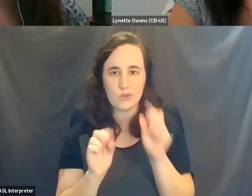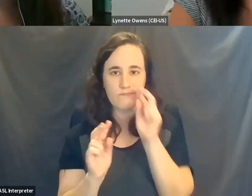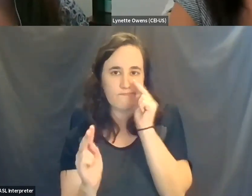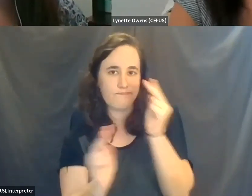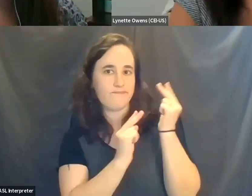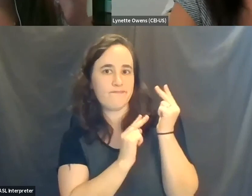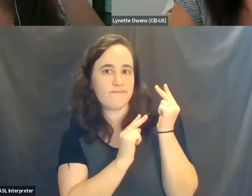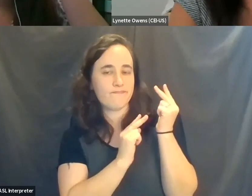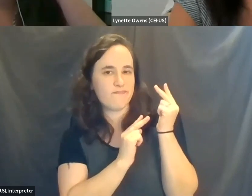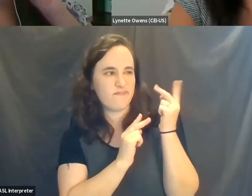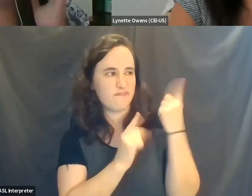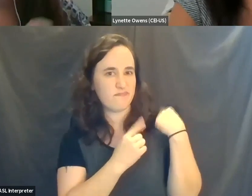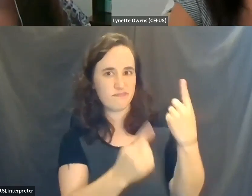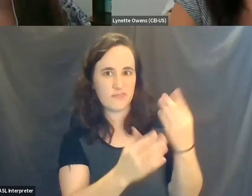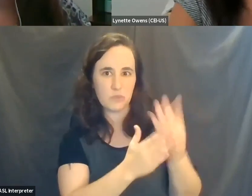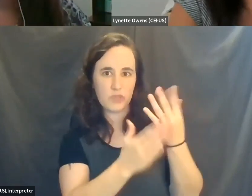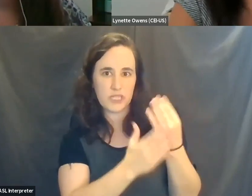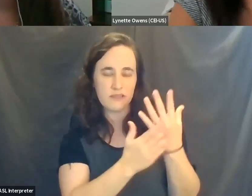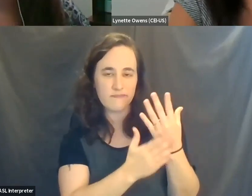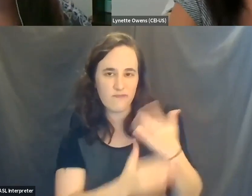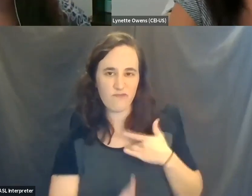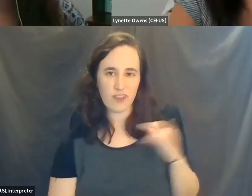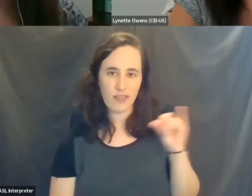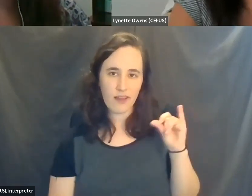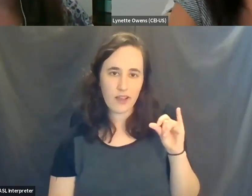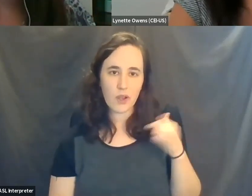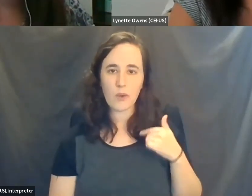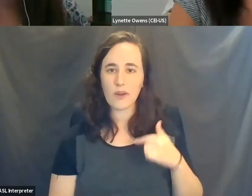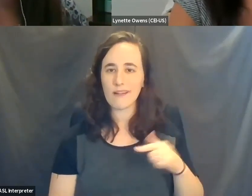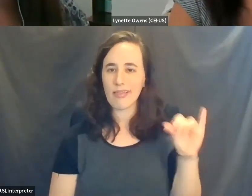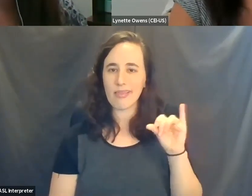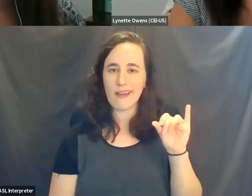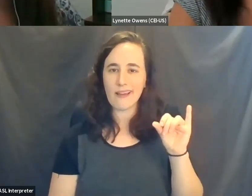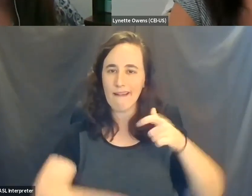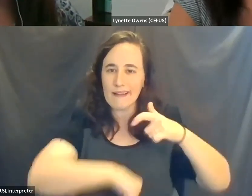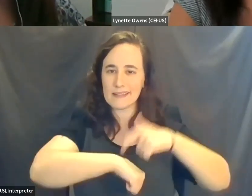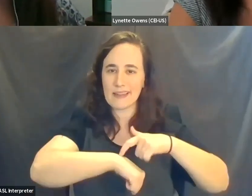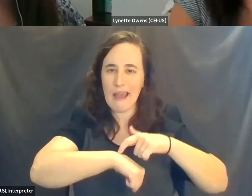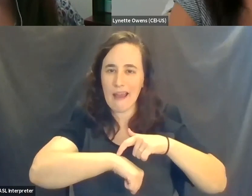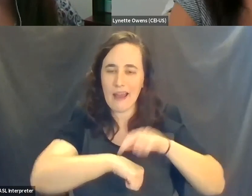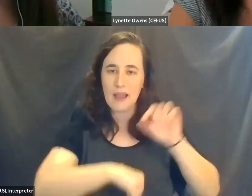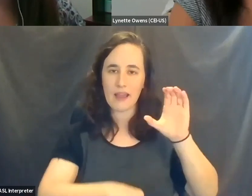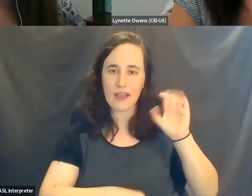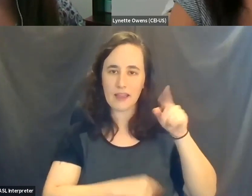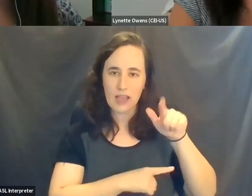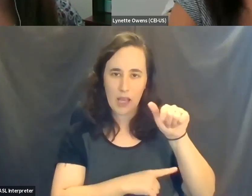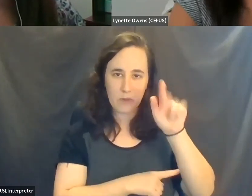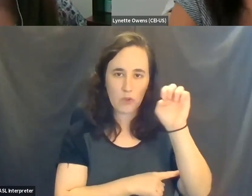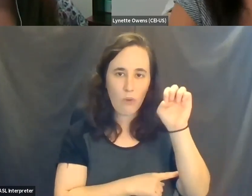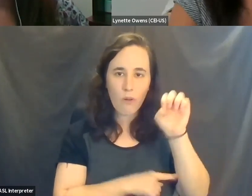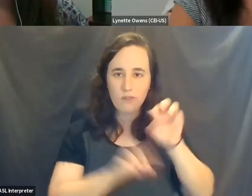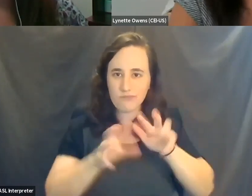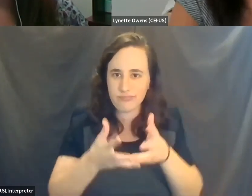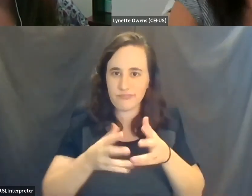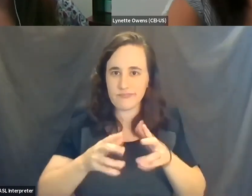on what the spring was like for you. We positioned it as like a time capsule. We're putting together a digital time capsule so we can remember what this was